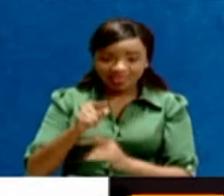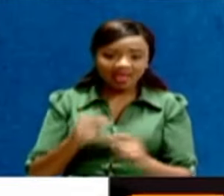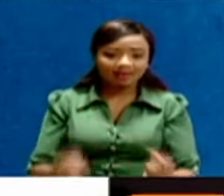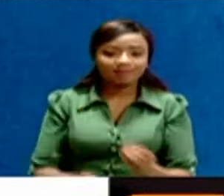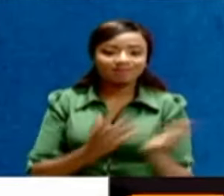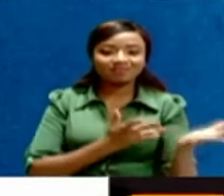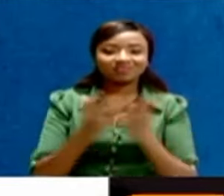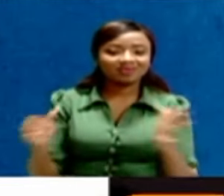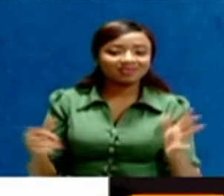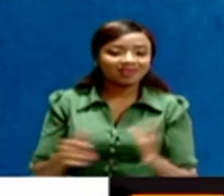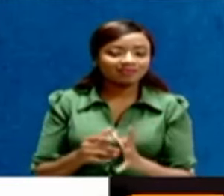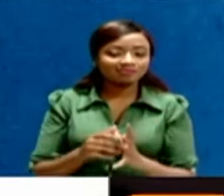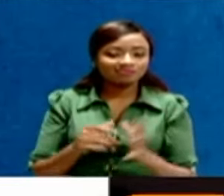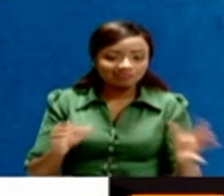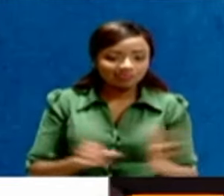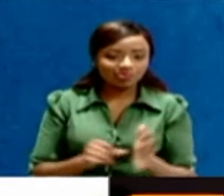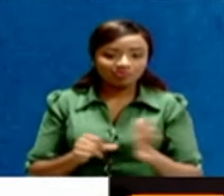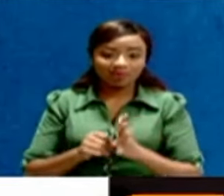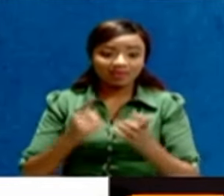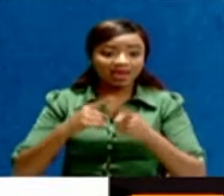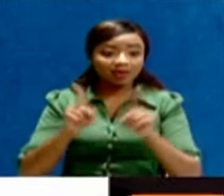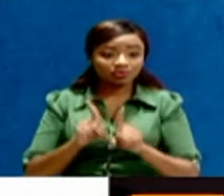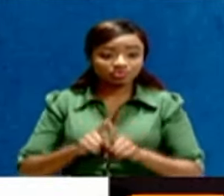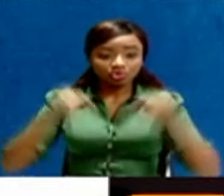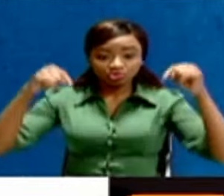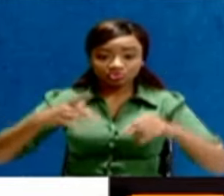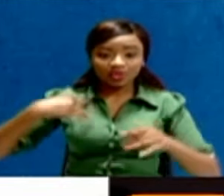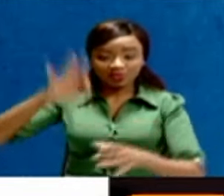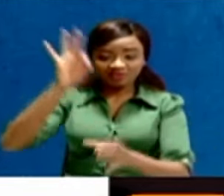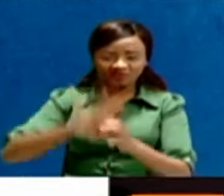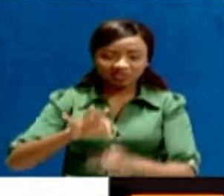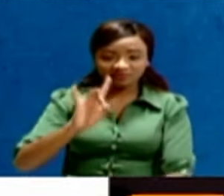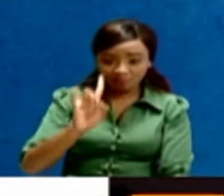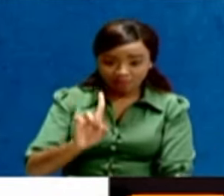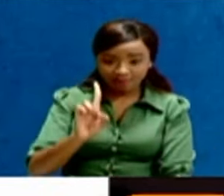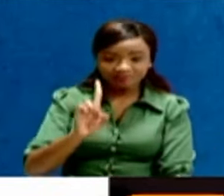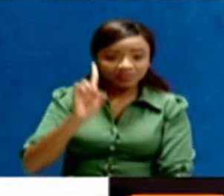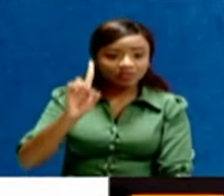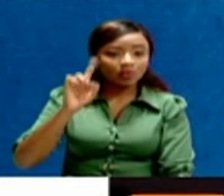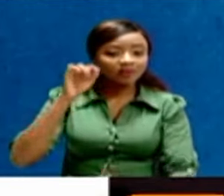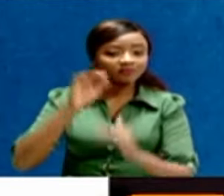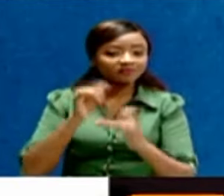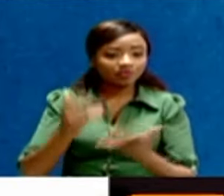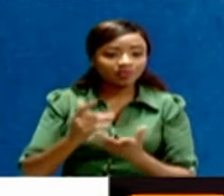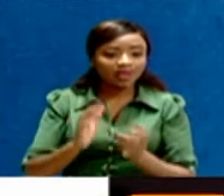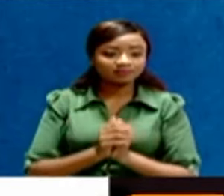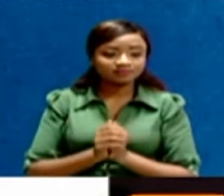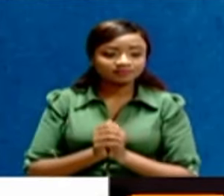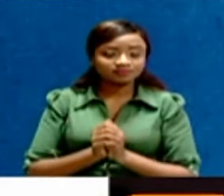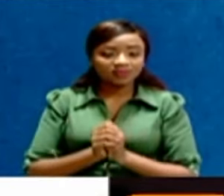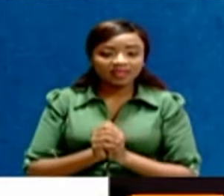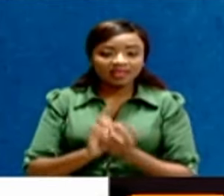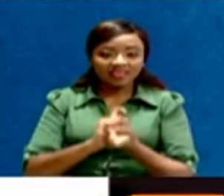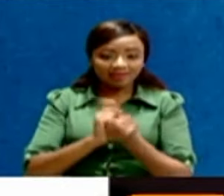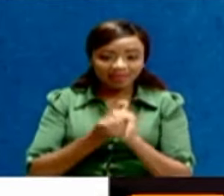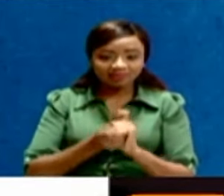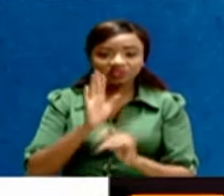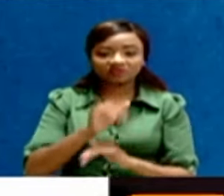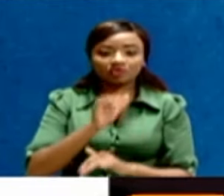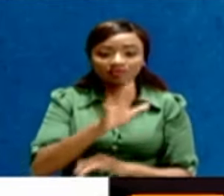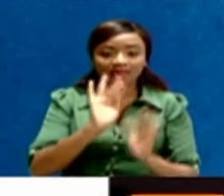contentions. And today we voted for one, which is the amendment by Senator Kang'ata, who is a majority